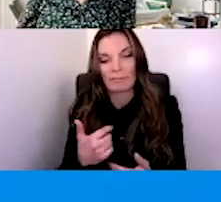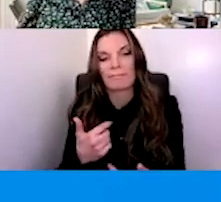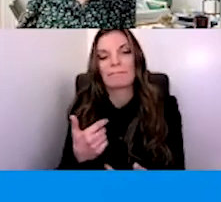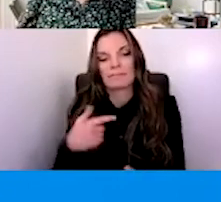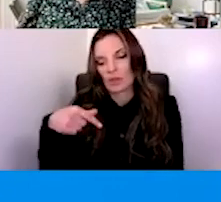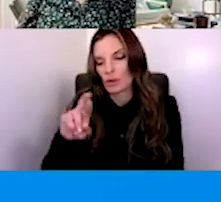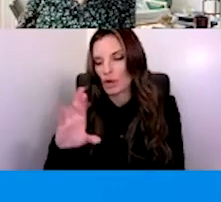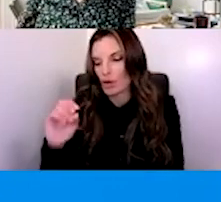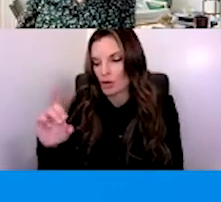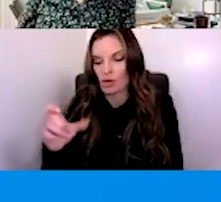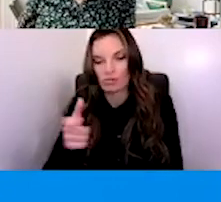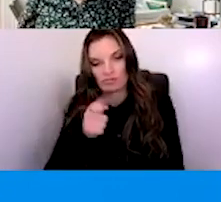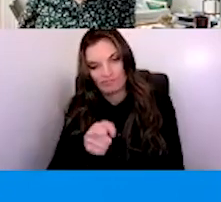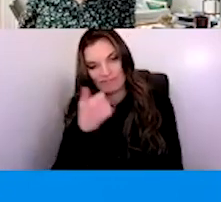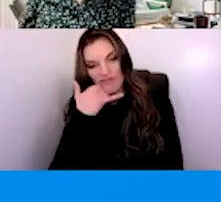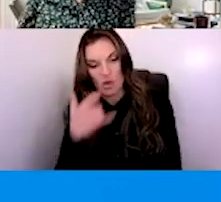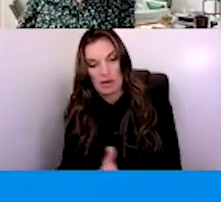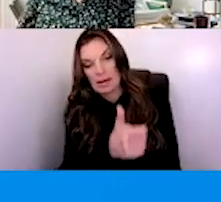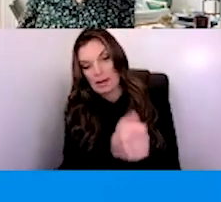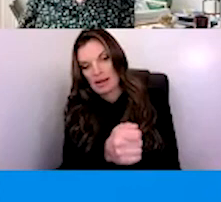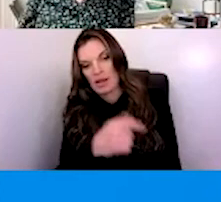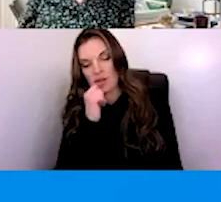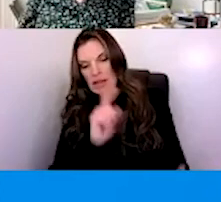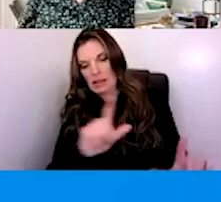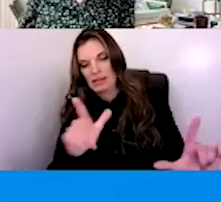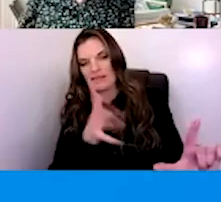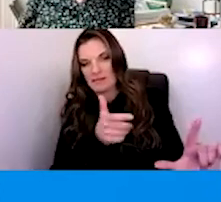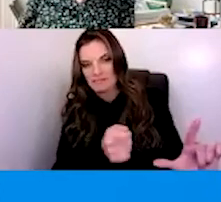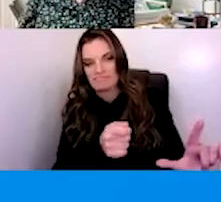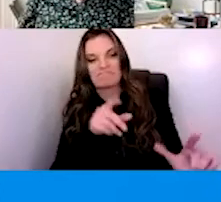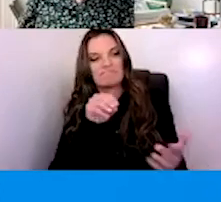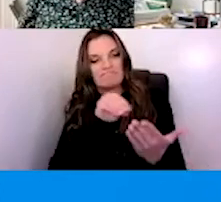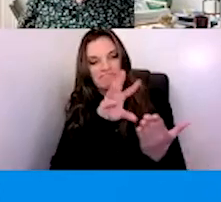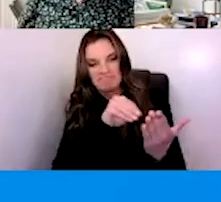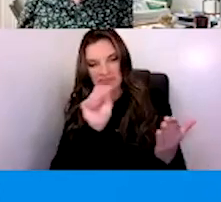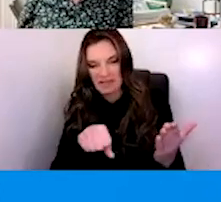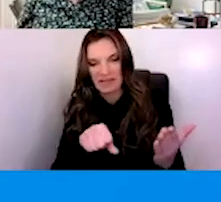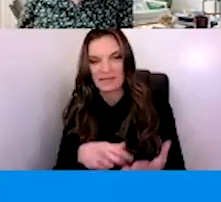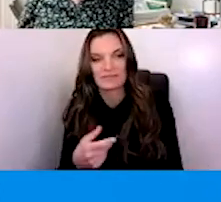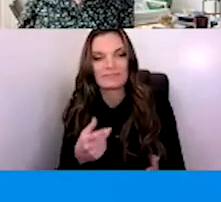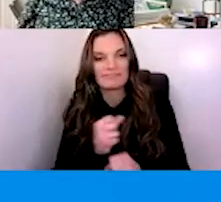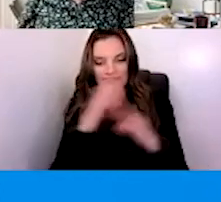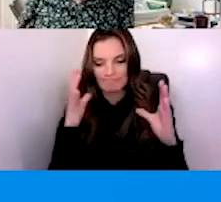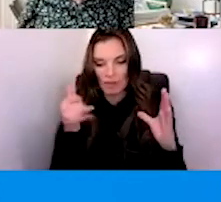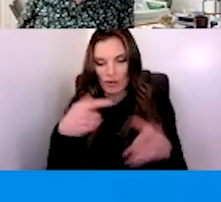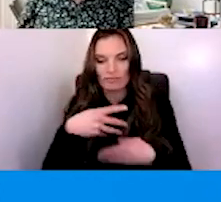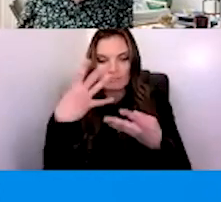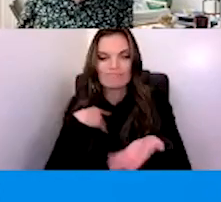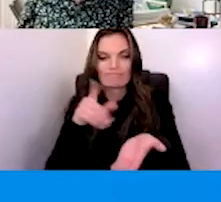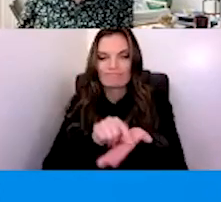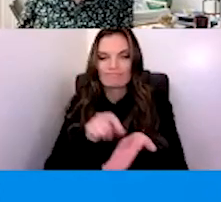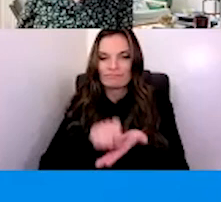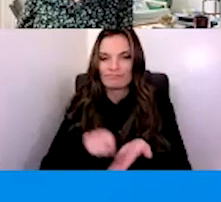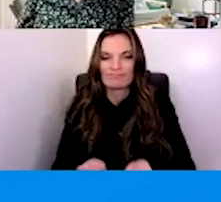QR code. If you point your phone at that, I'll leave it up just for a couple seconds. You can see other publications that I have over